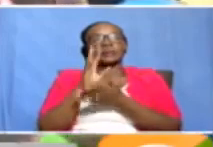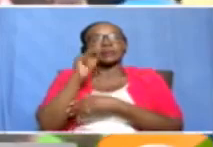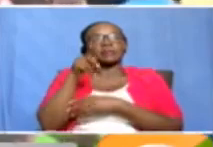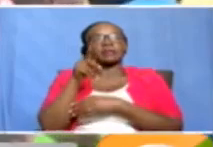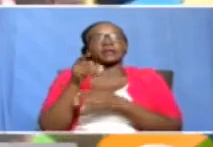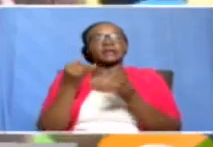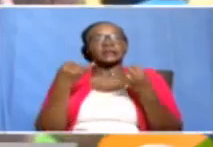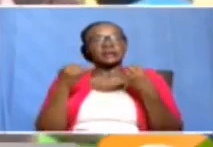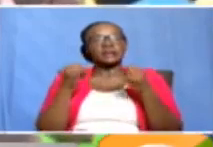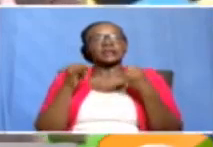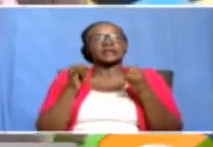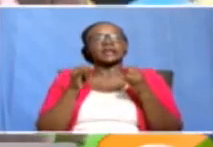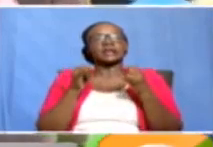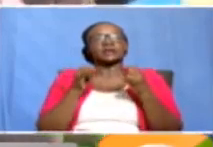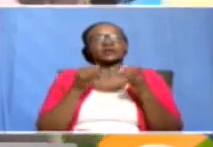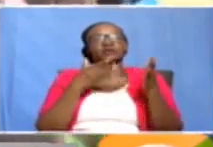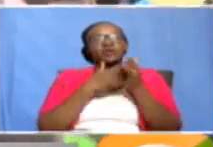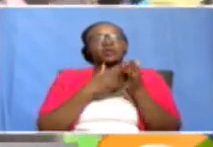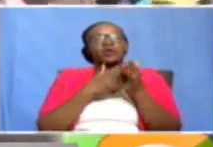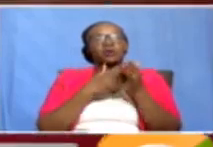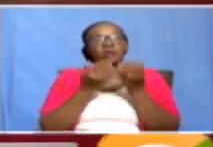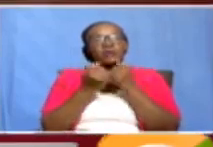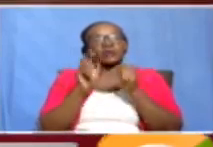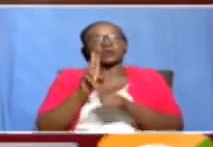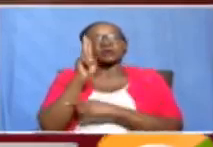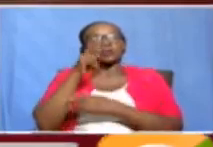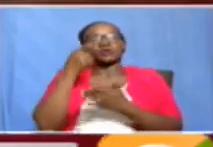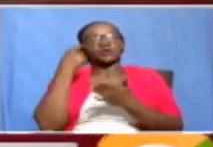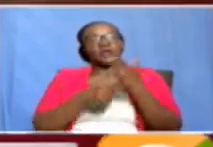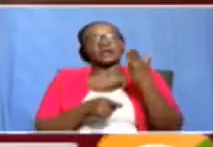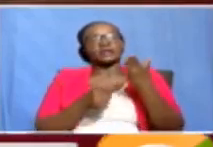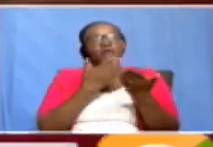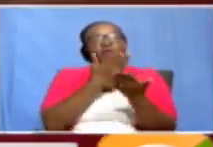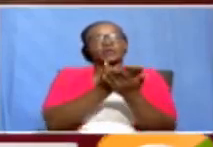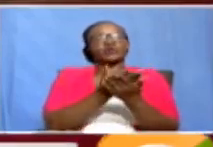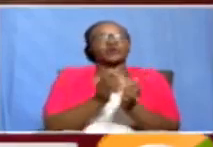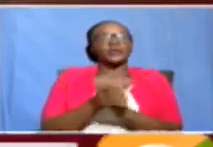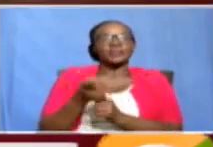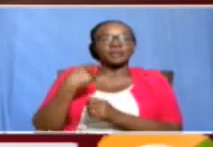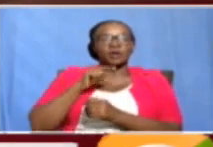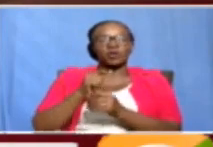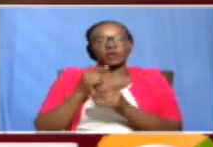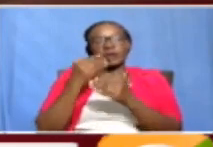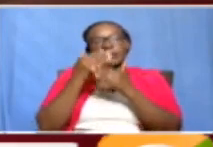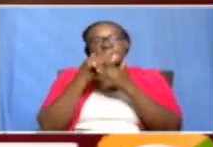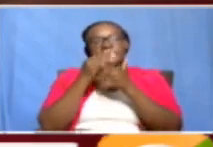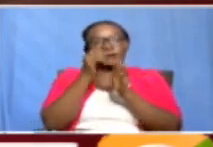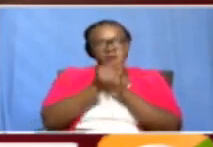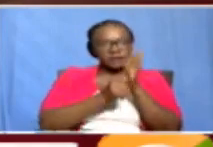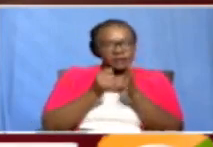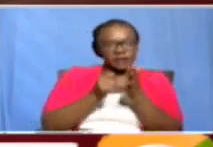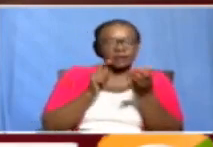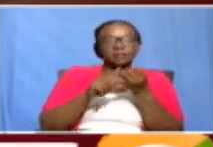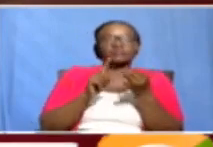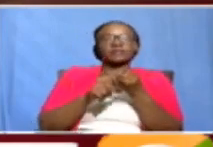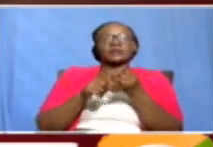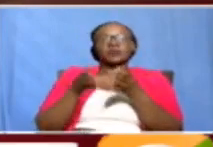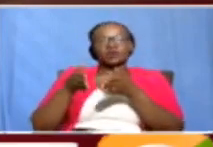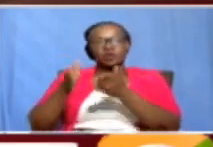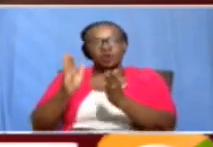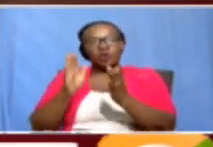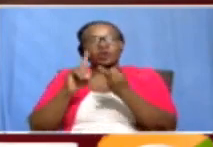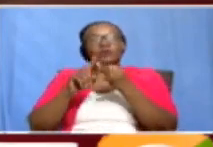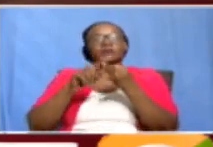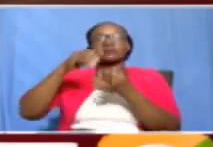down President Kenyatta's tax proposals. Tumejenga reli, tumejenga barabara, tumeunganisha stima, tumeweka